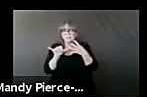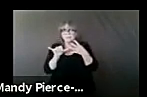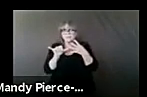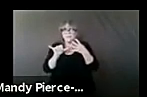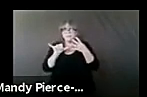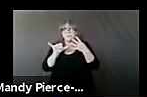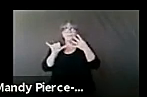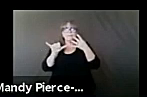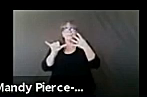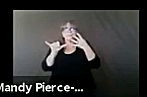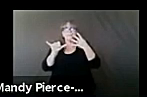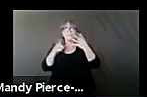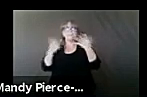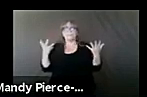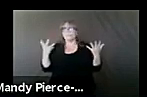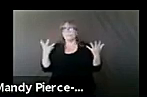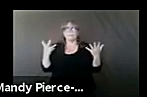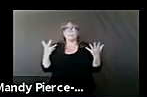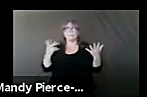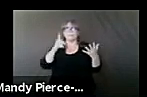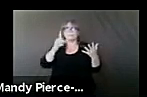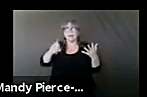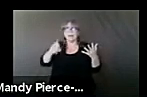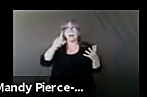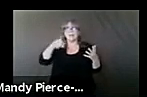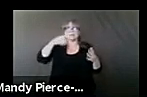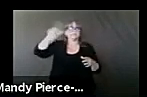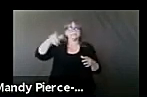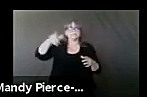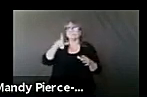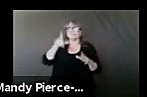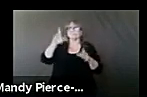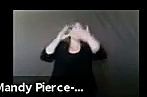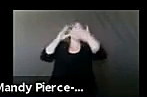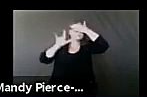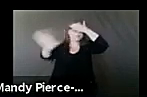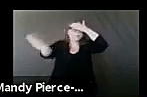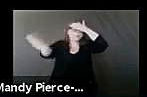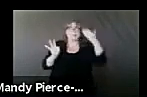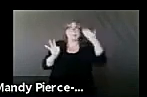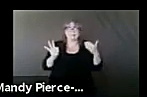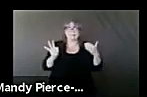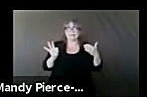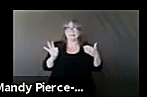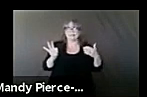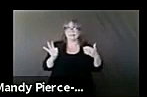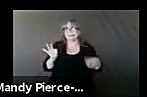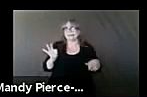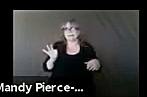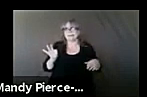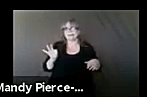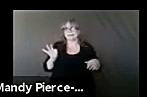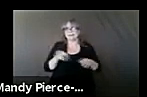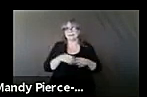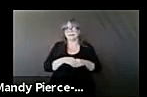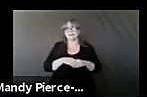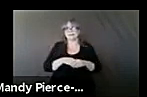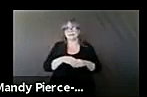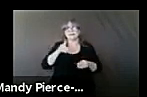resources. It's clear that this is a difficult time. Indeed, I would say that we're in crisis,